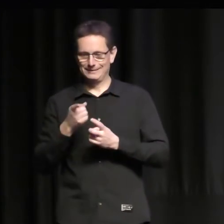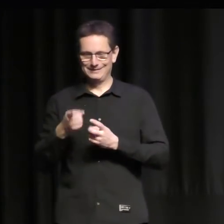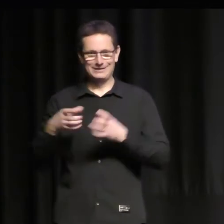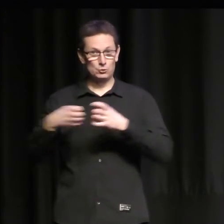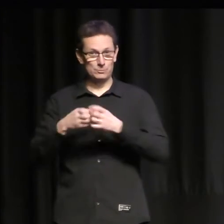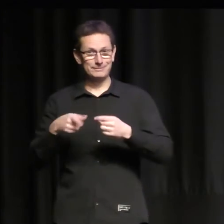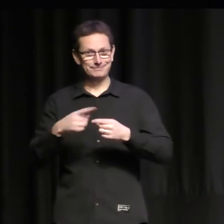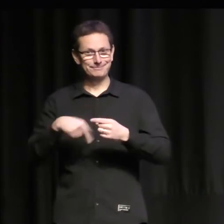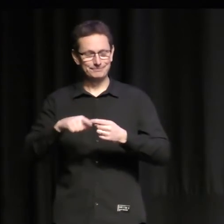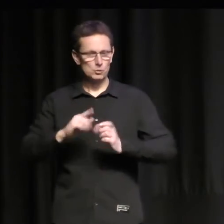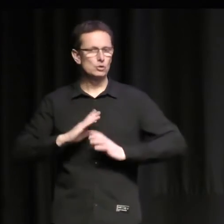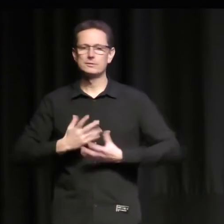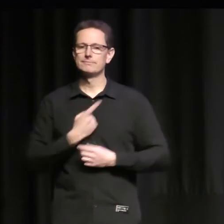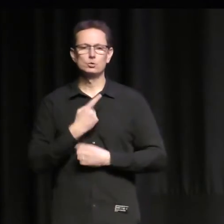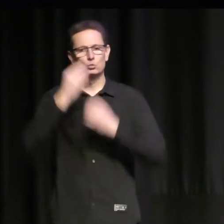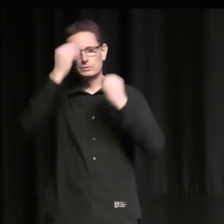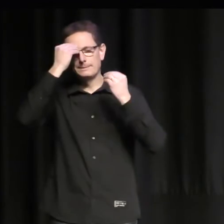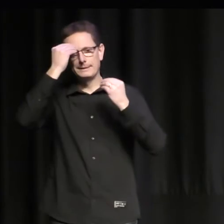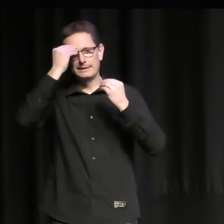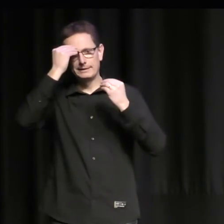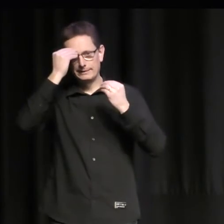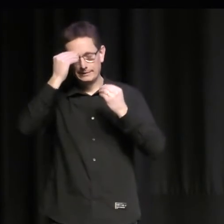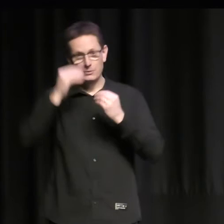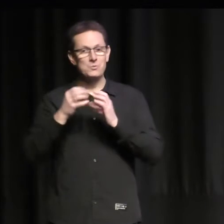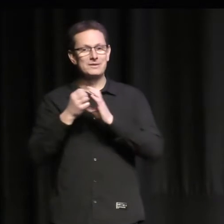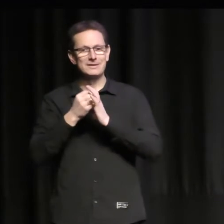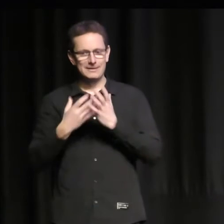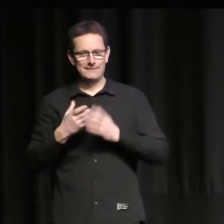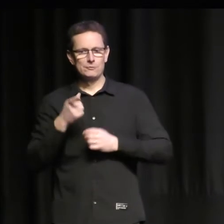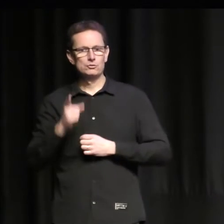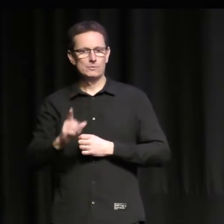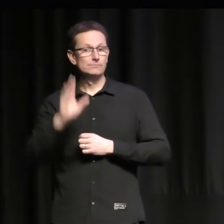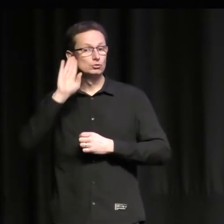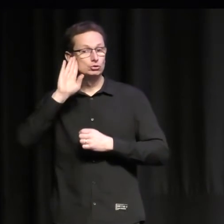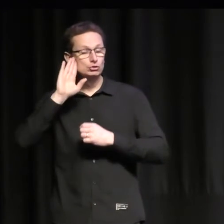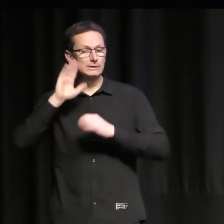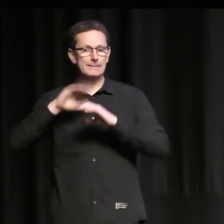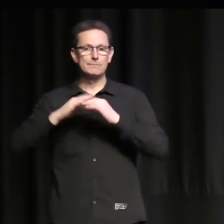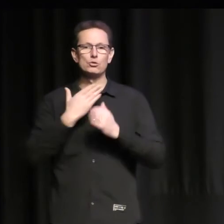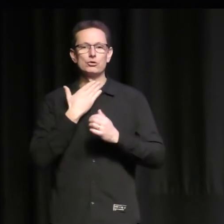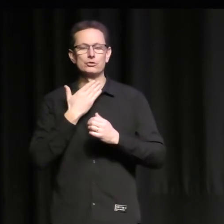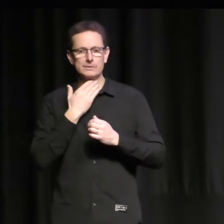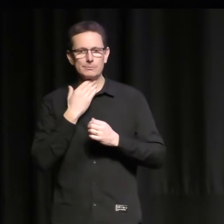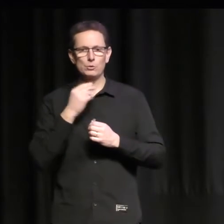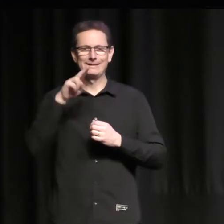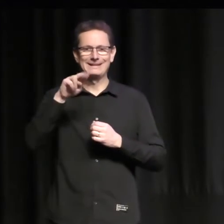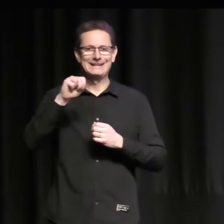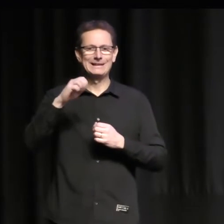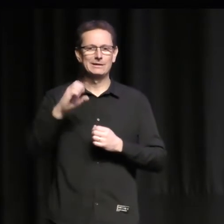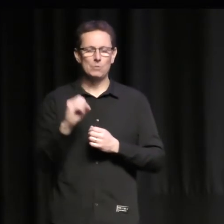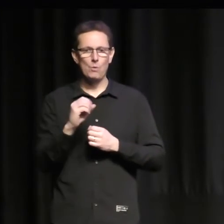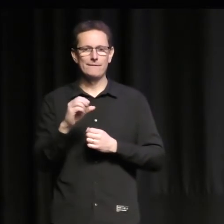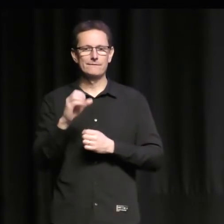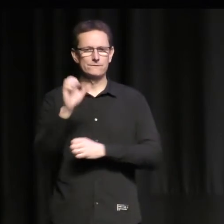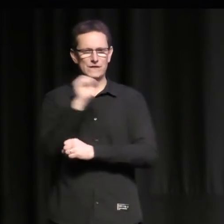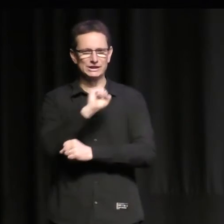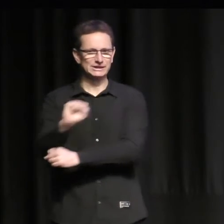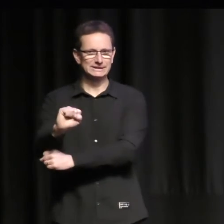education, and therefore it listens to the voices of neo-fascist populism.